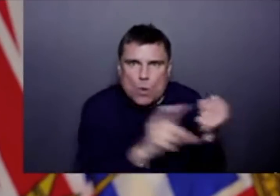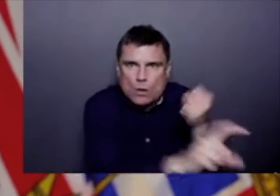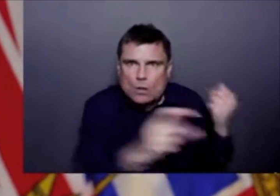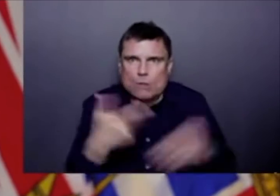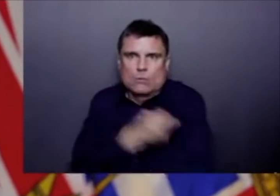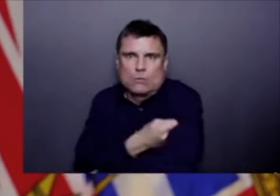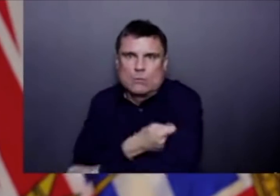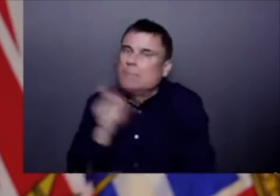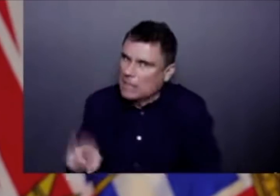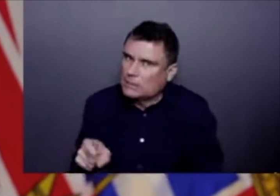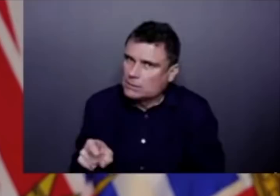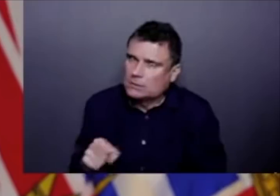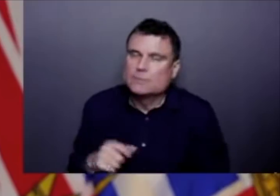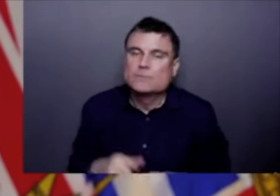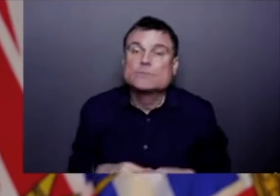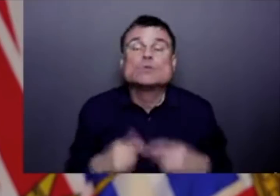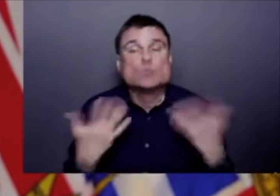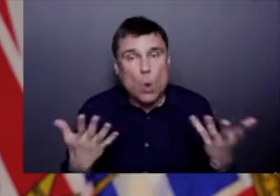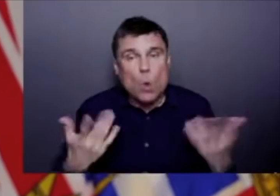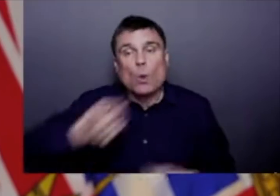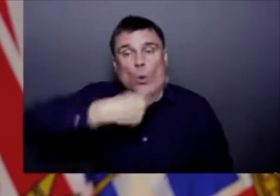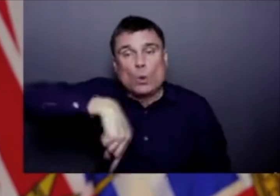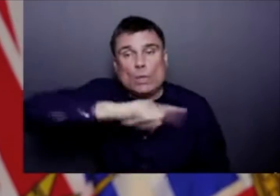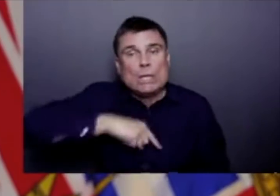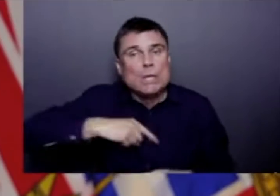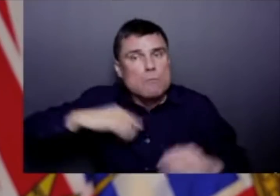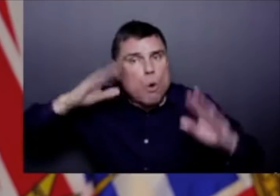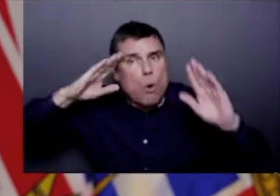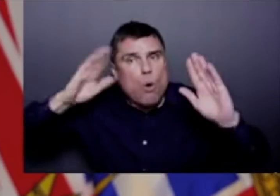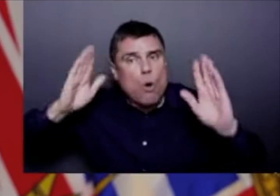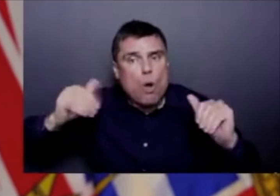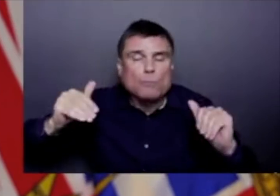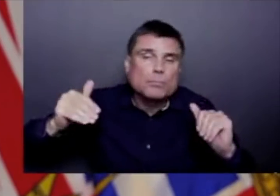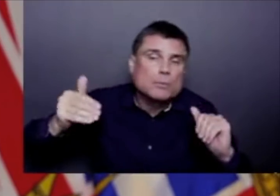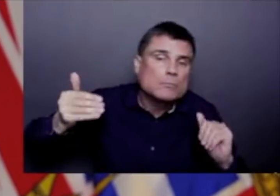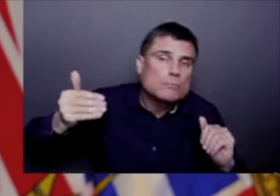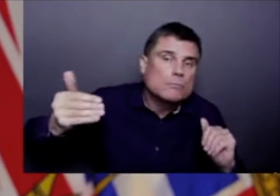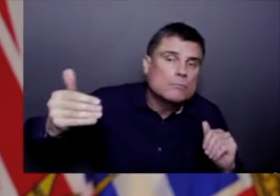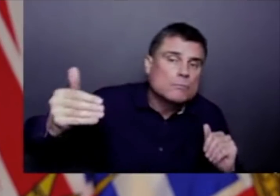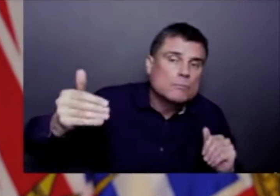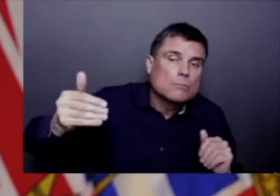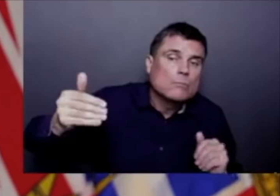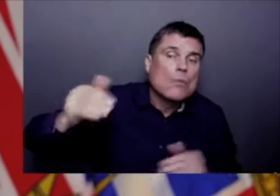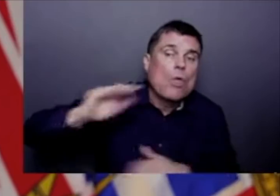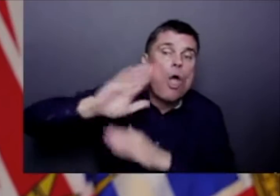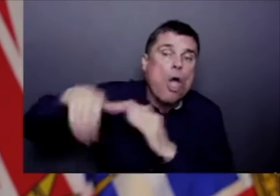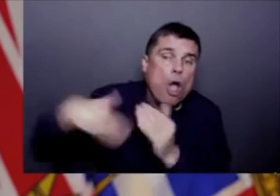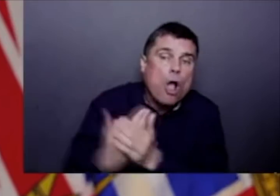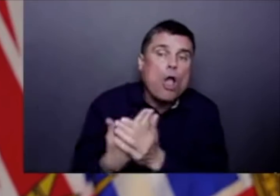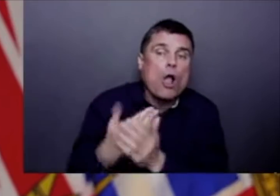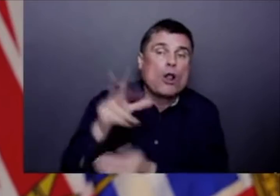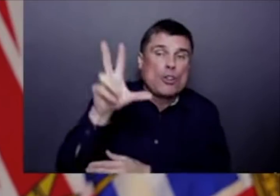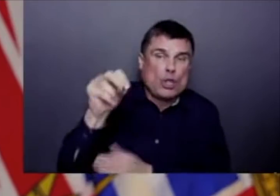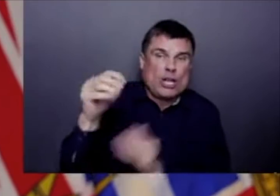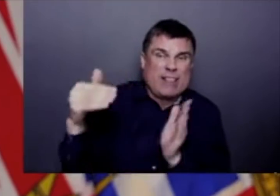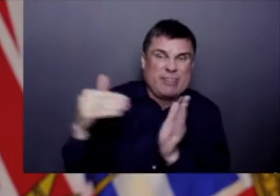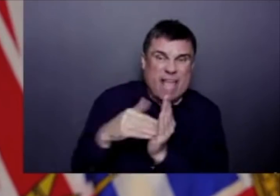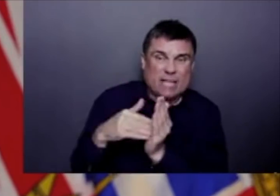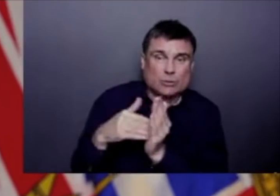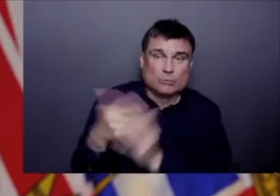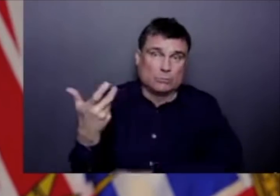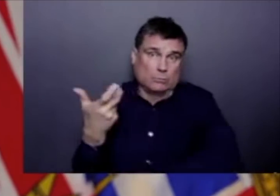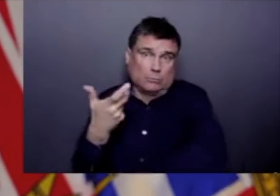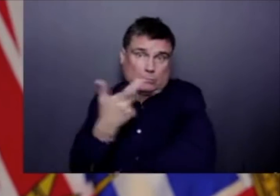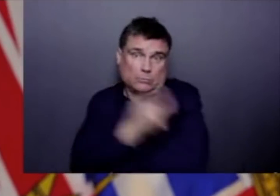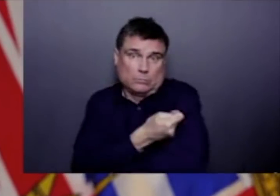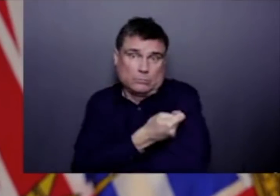of this week to be in people's arms by next week. We know there's going to be challenges with geography and being